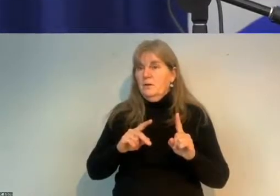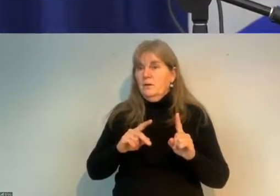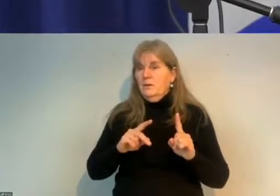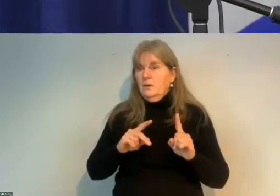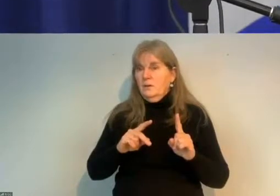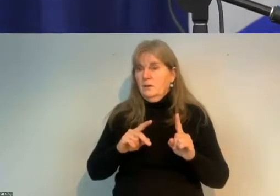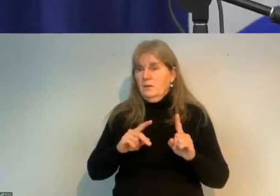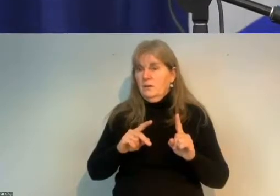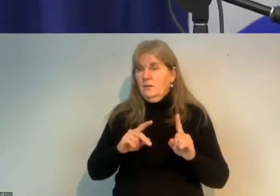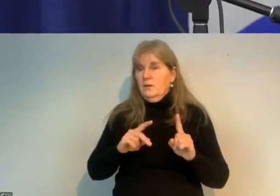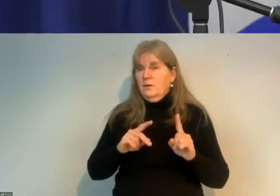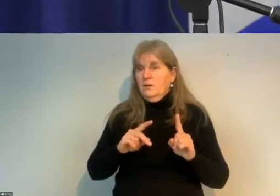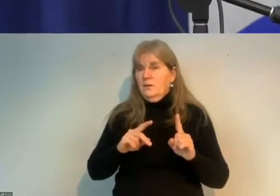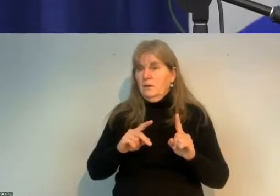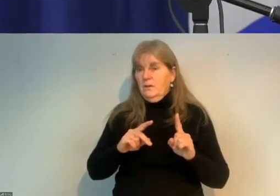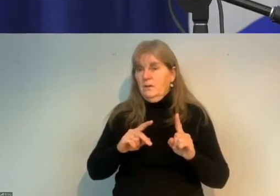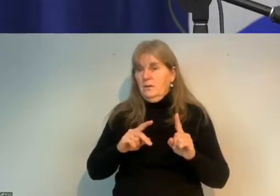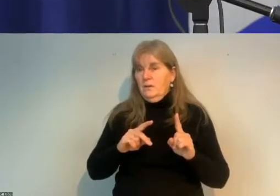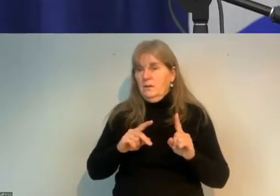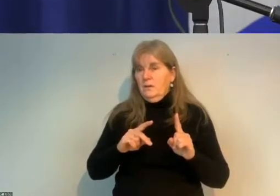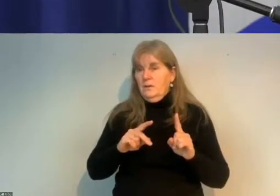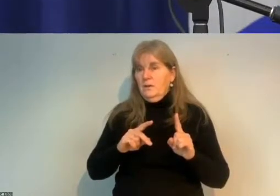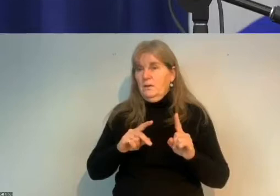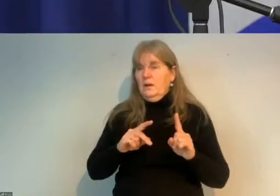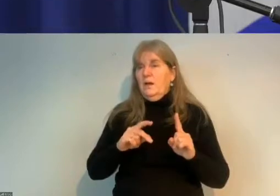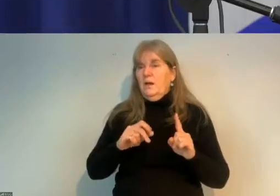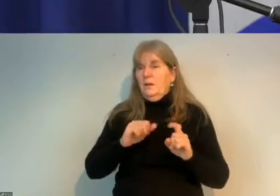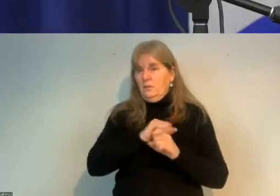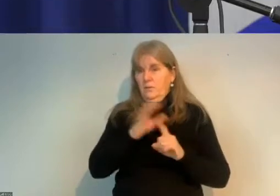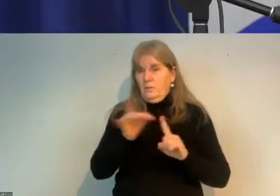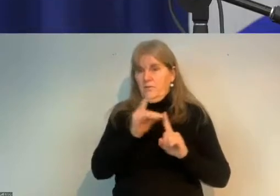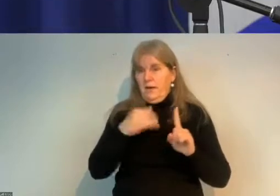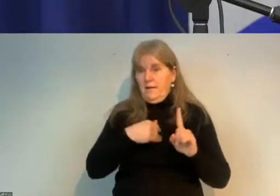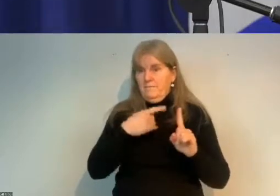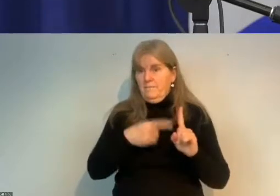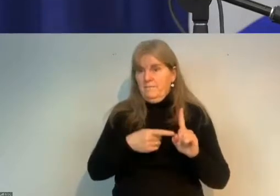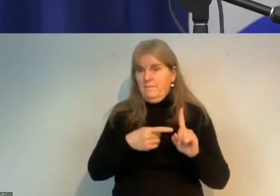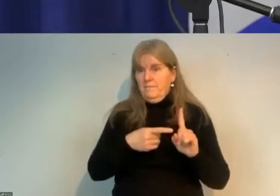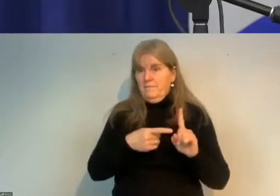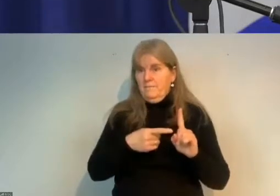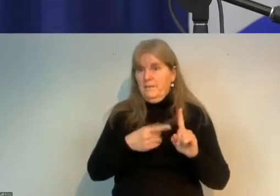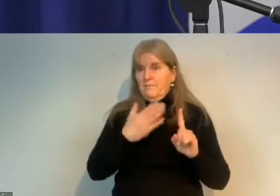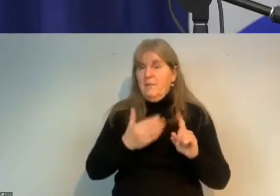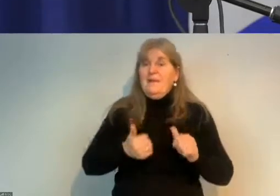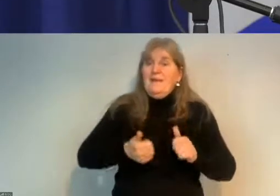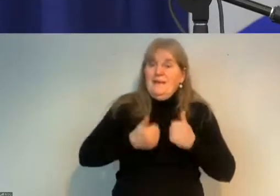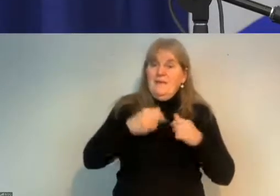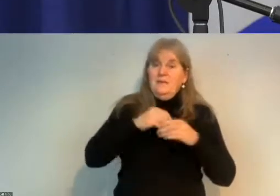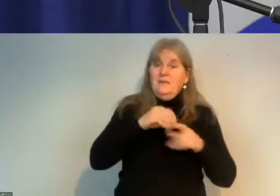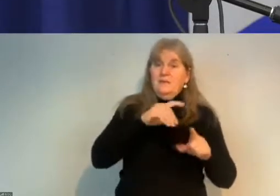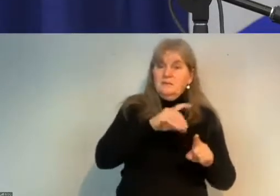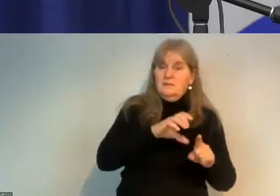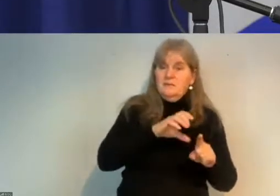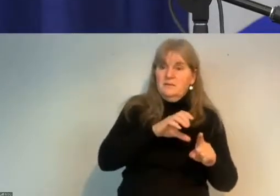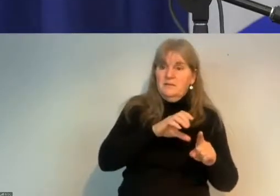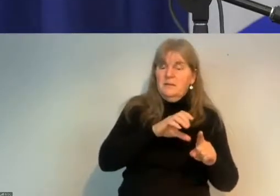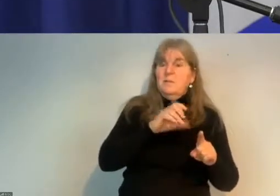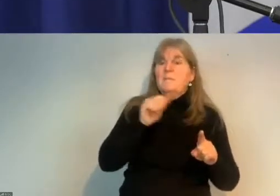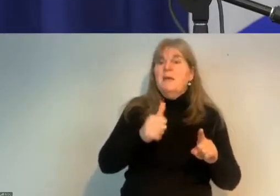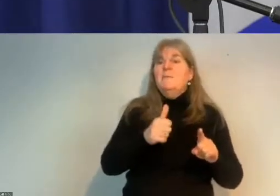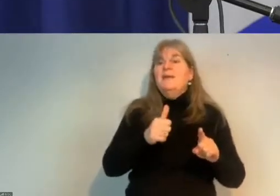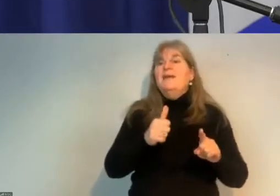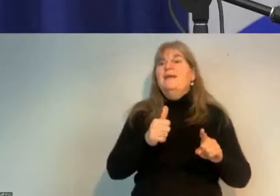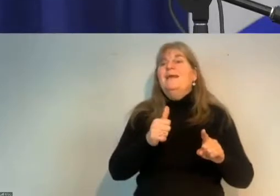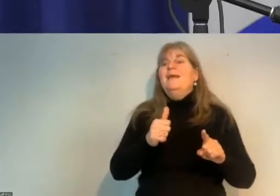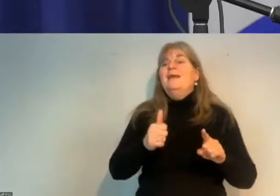files, have COVID-19. They may live in Dawson City and be somewhere else. They may live in